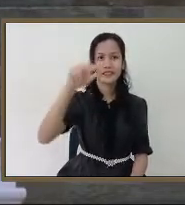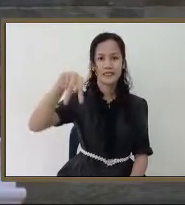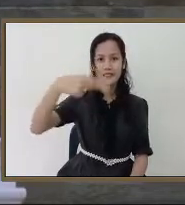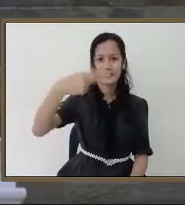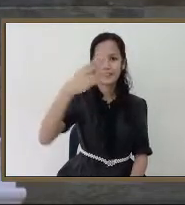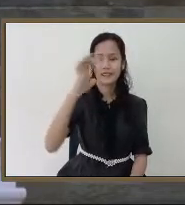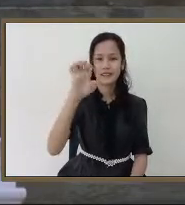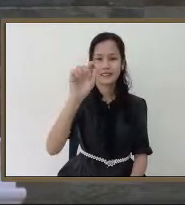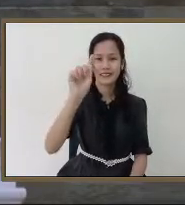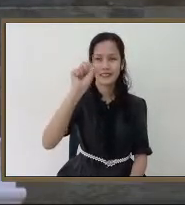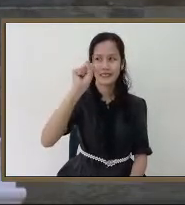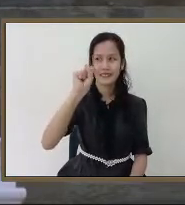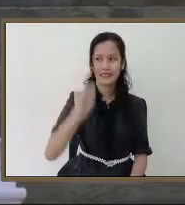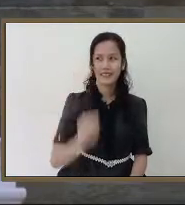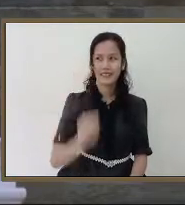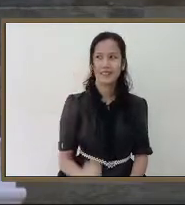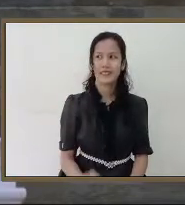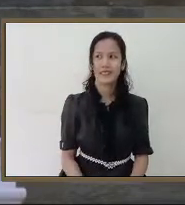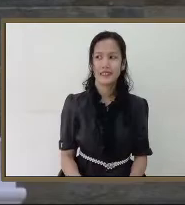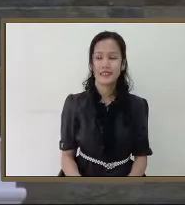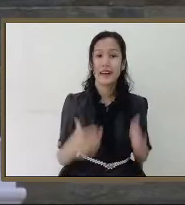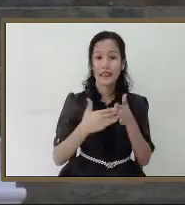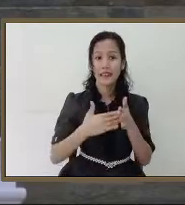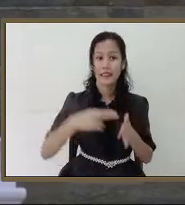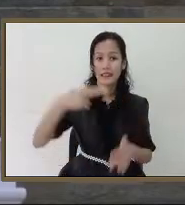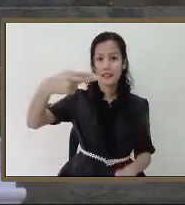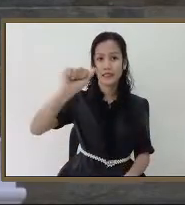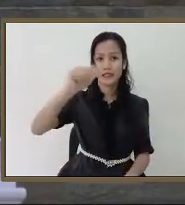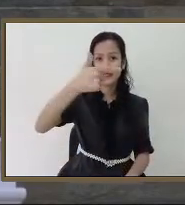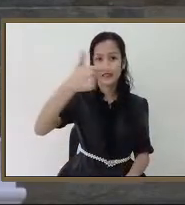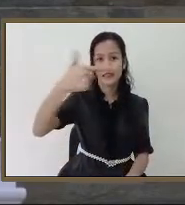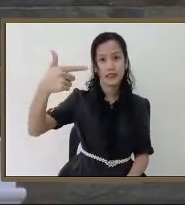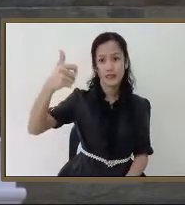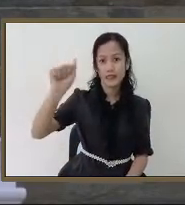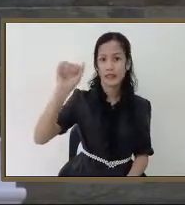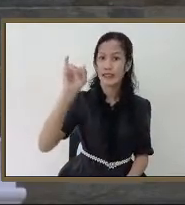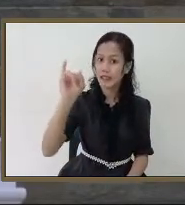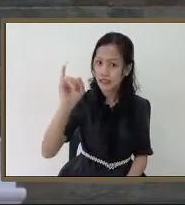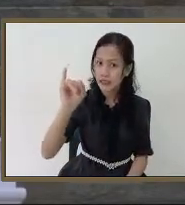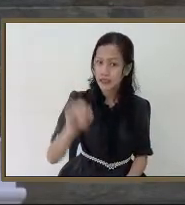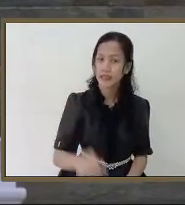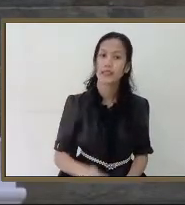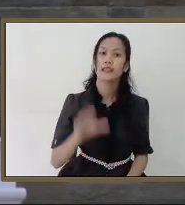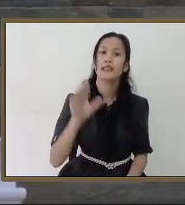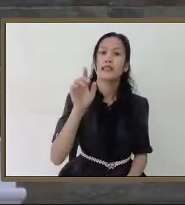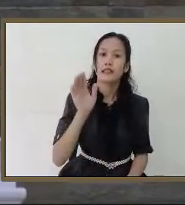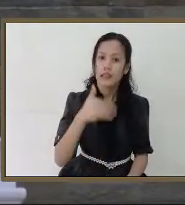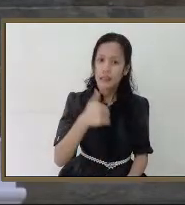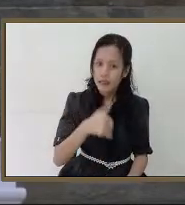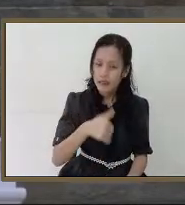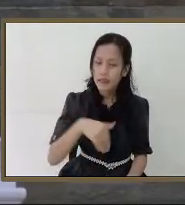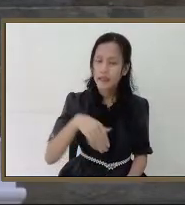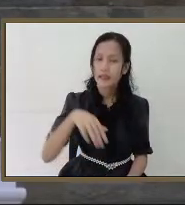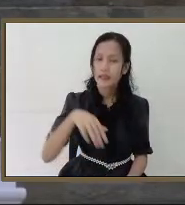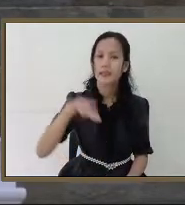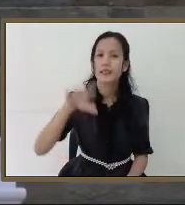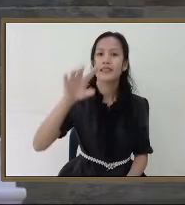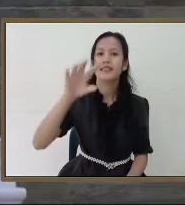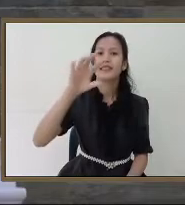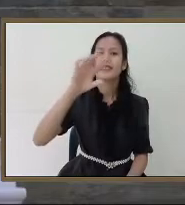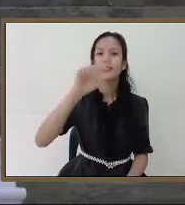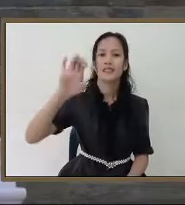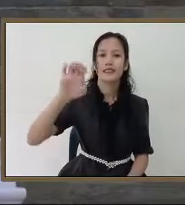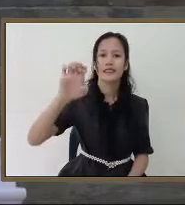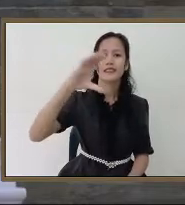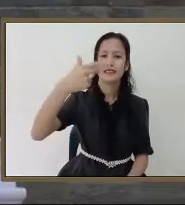So, Haggai, Zechariah, and si Malachi. Yan po yung great three prophets na